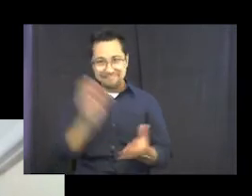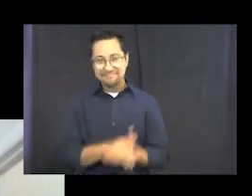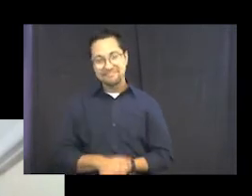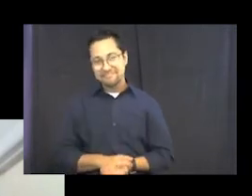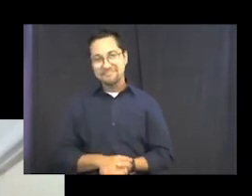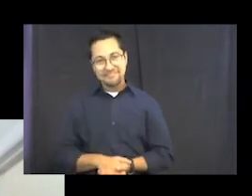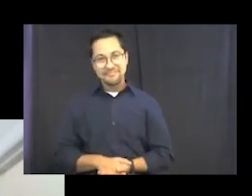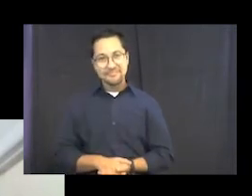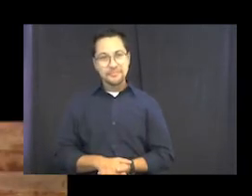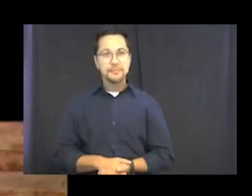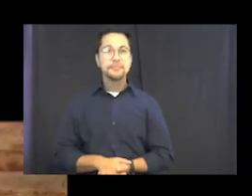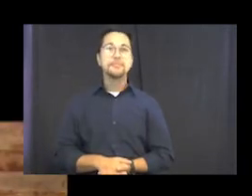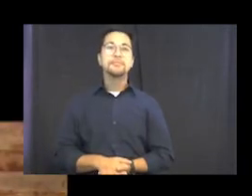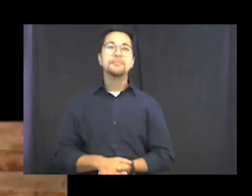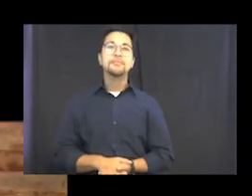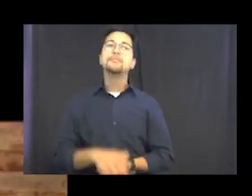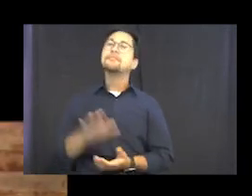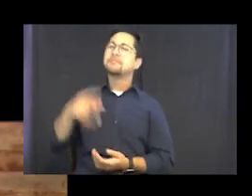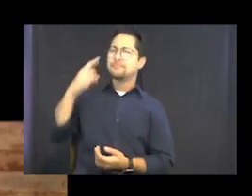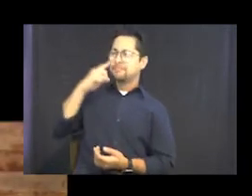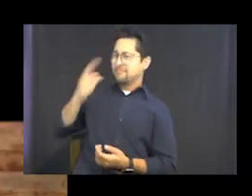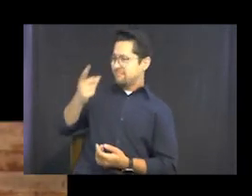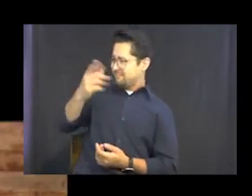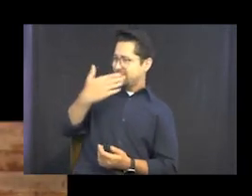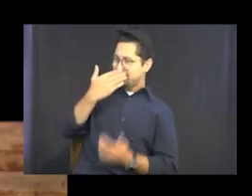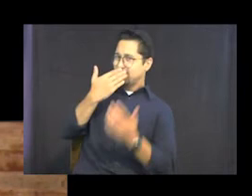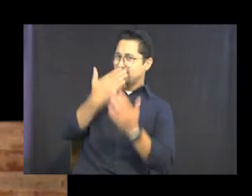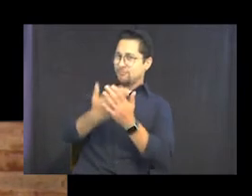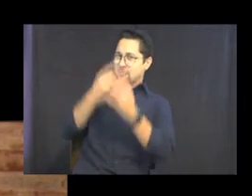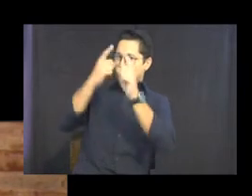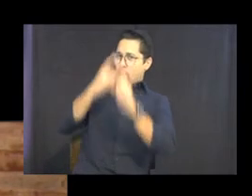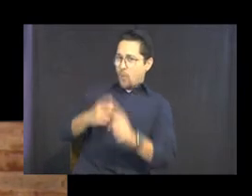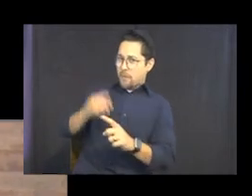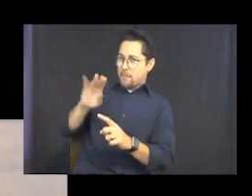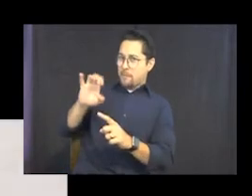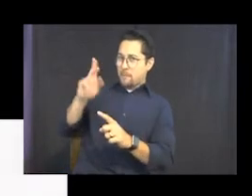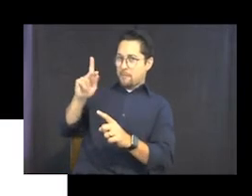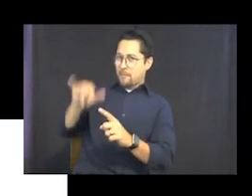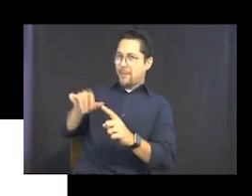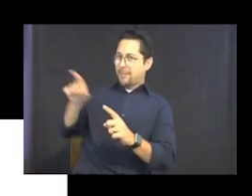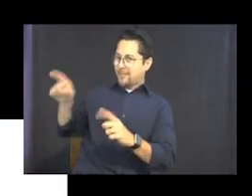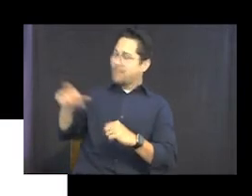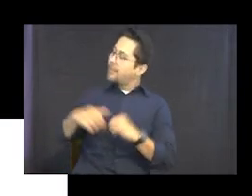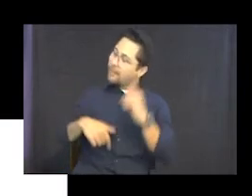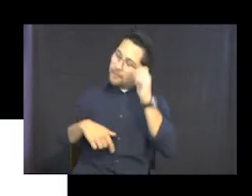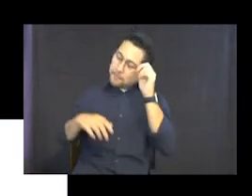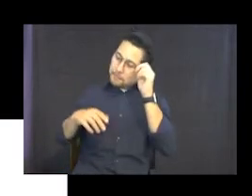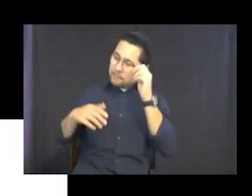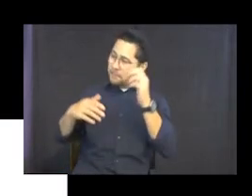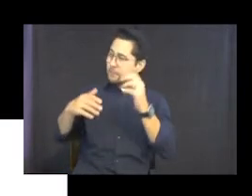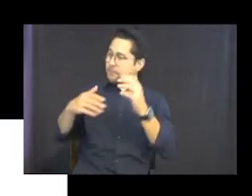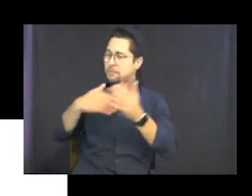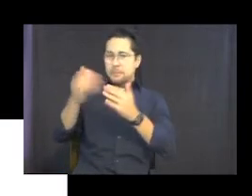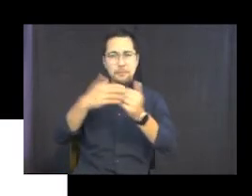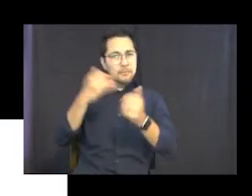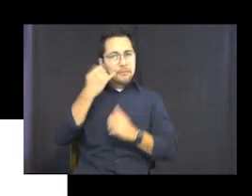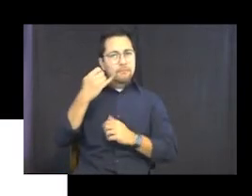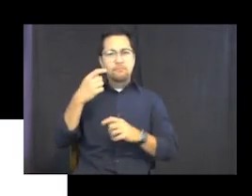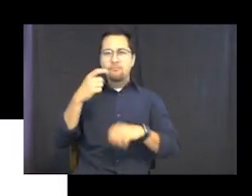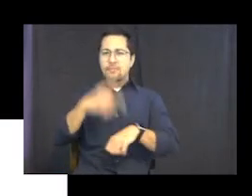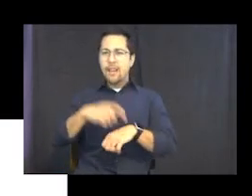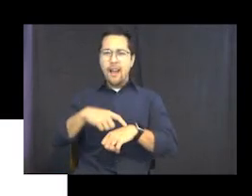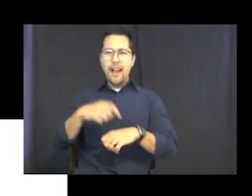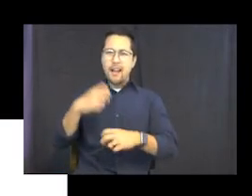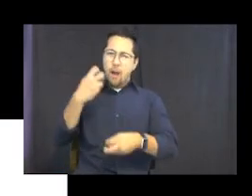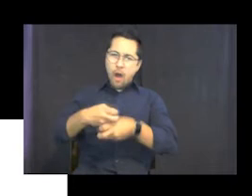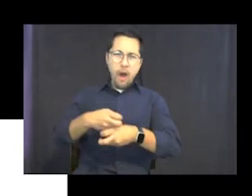I think you made some very good points there, Becky, that even when times get tough, we just